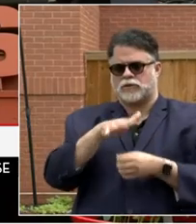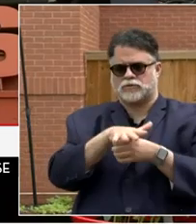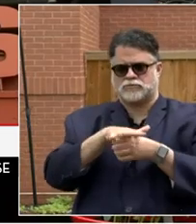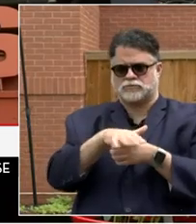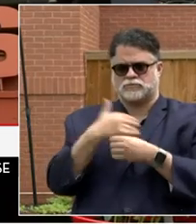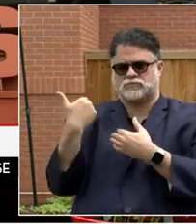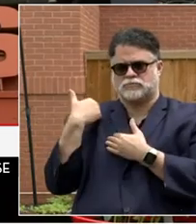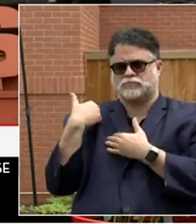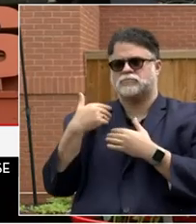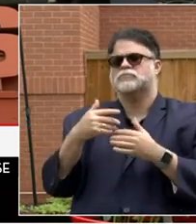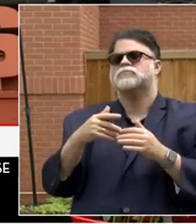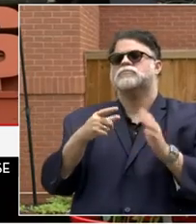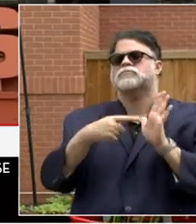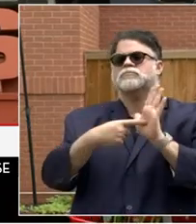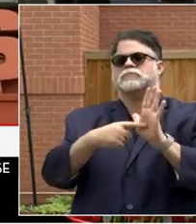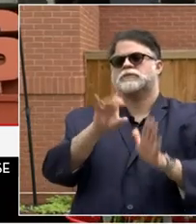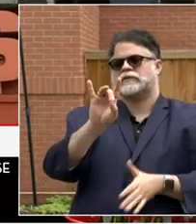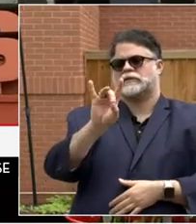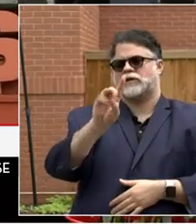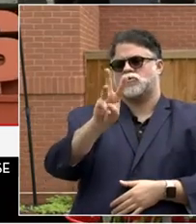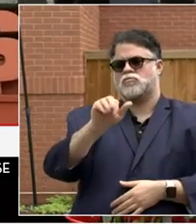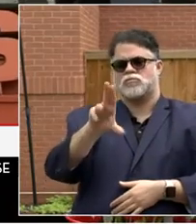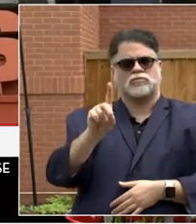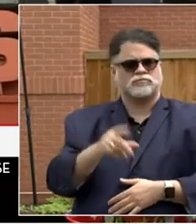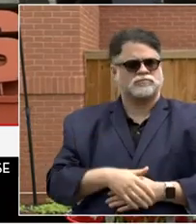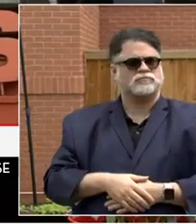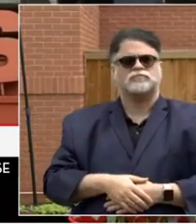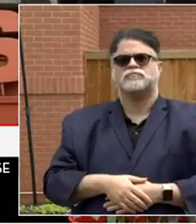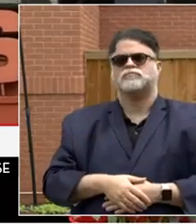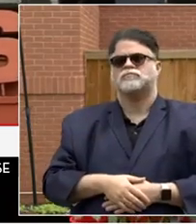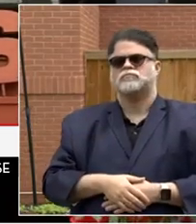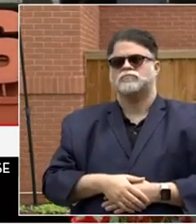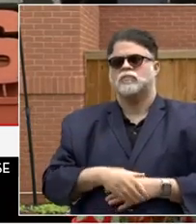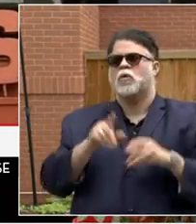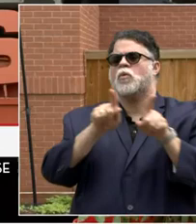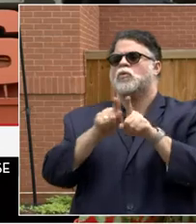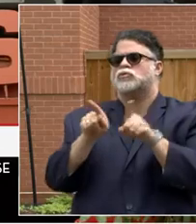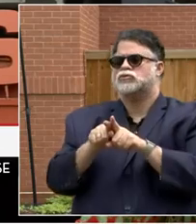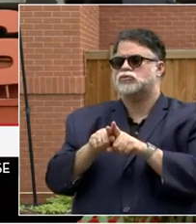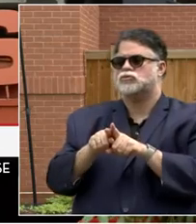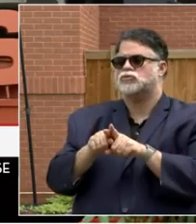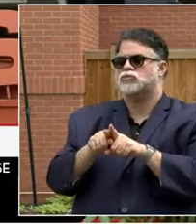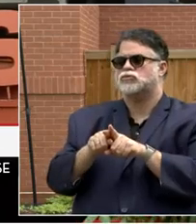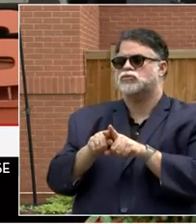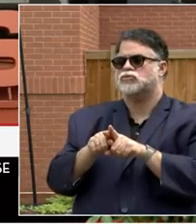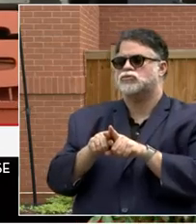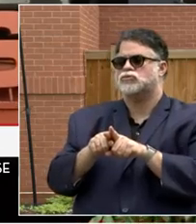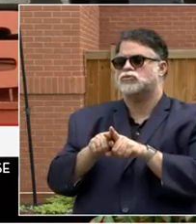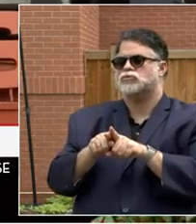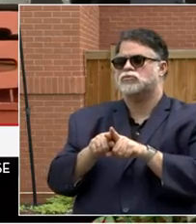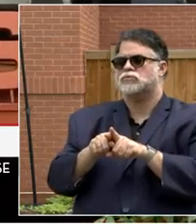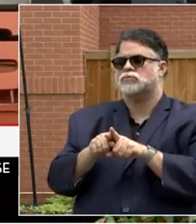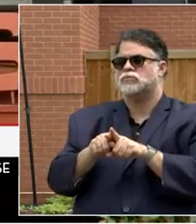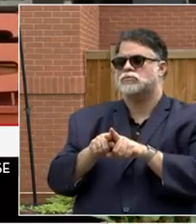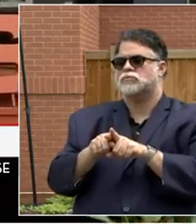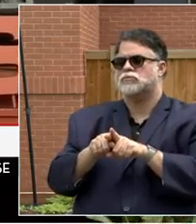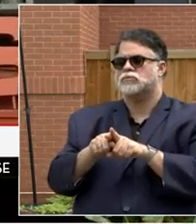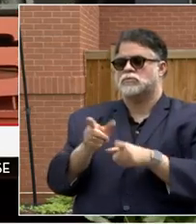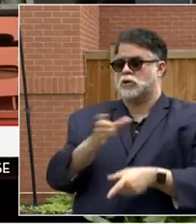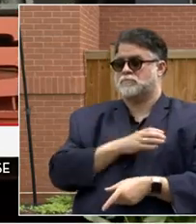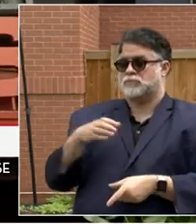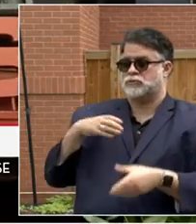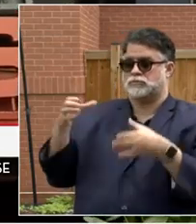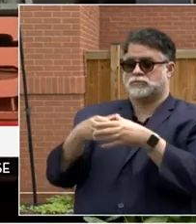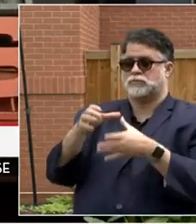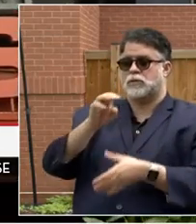in Ward 8. You have in your commissioners, Monique Diop,